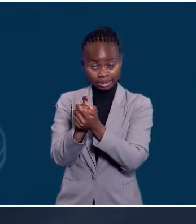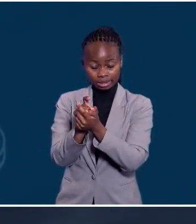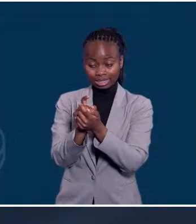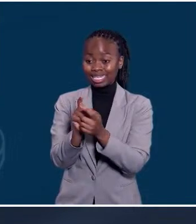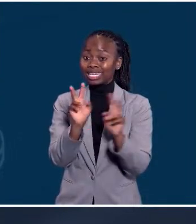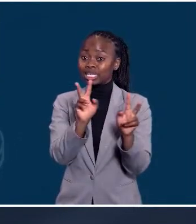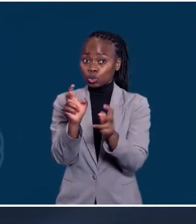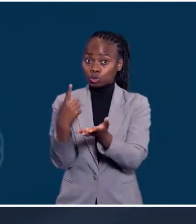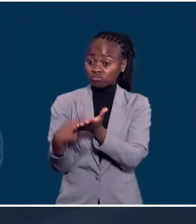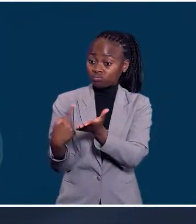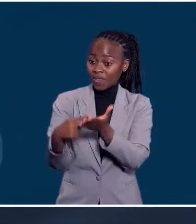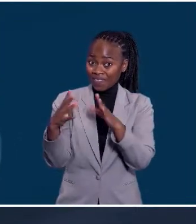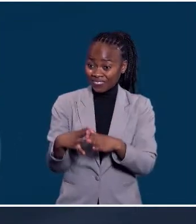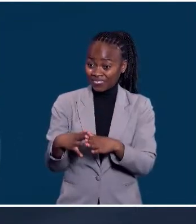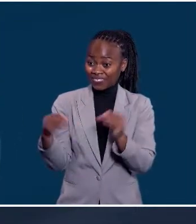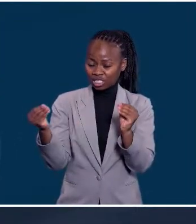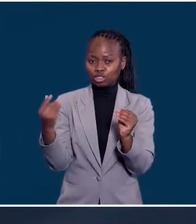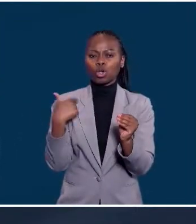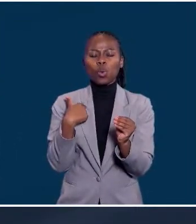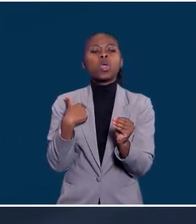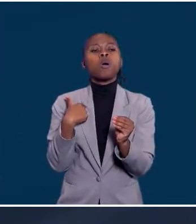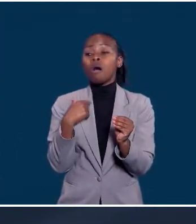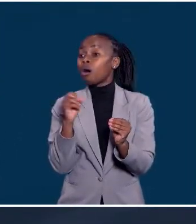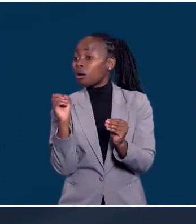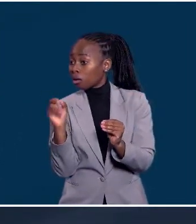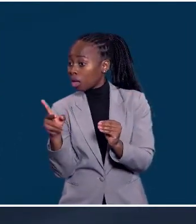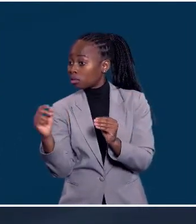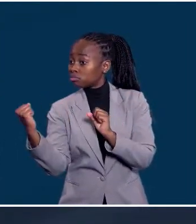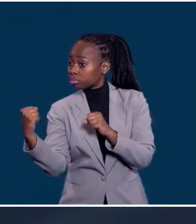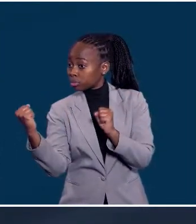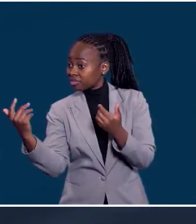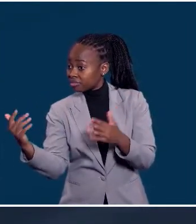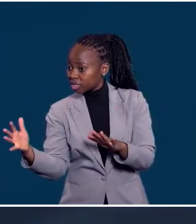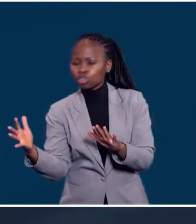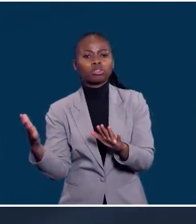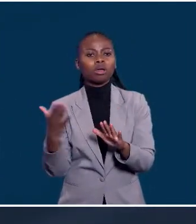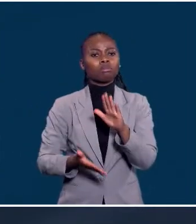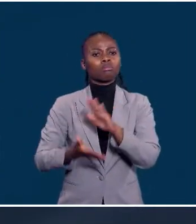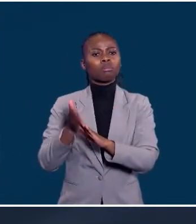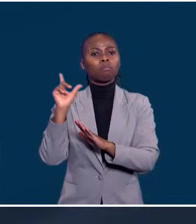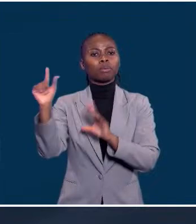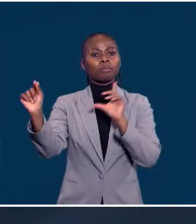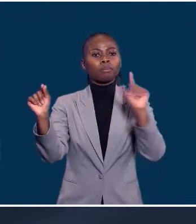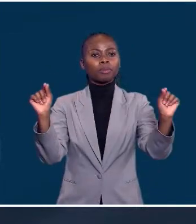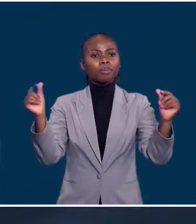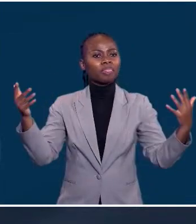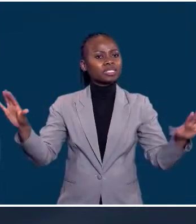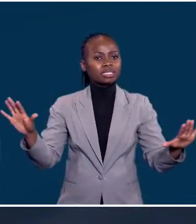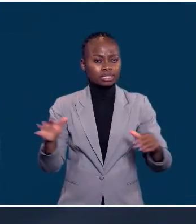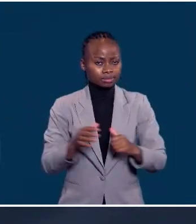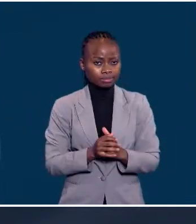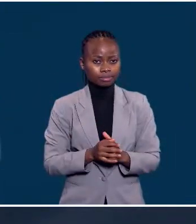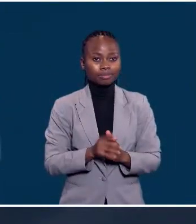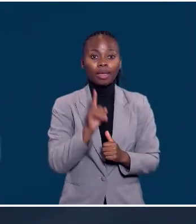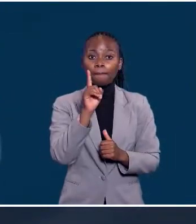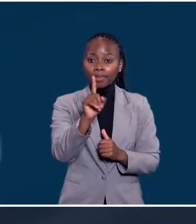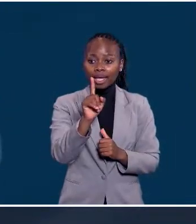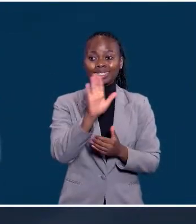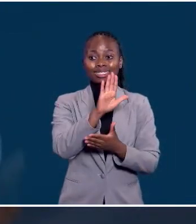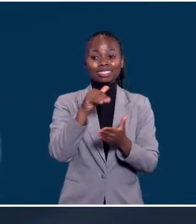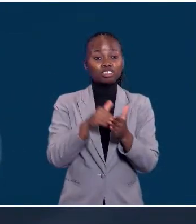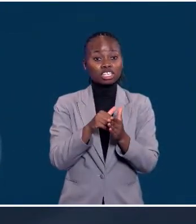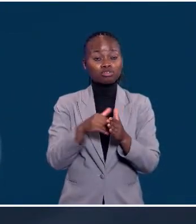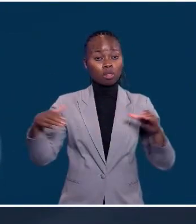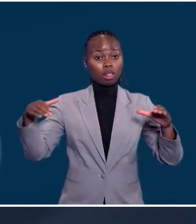we take what we can take from each one of those. Put simply, The engagements between the central banks is